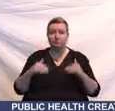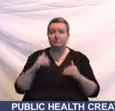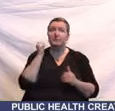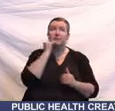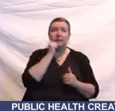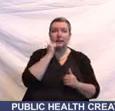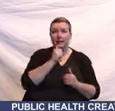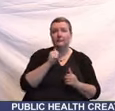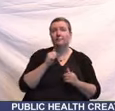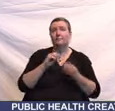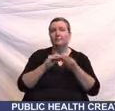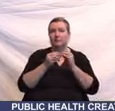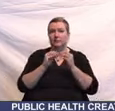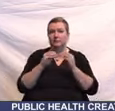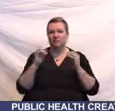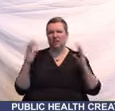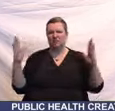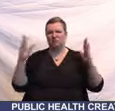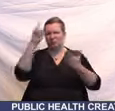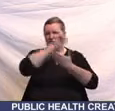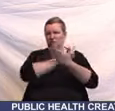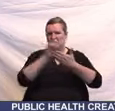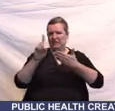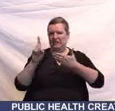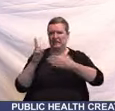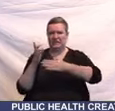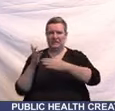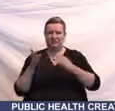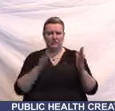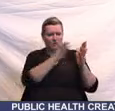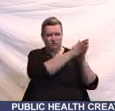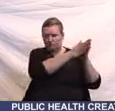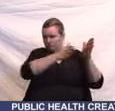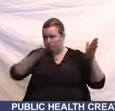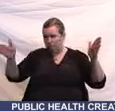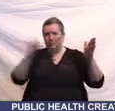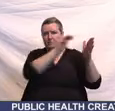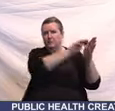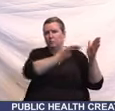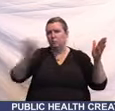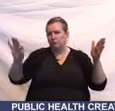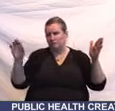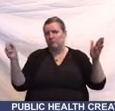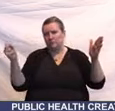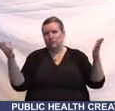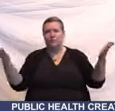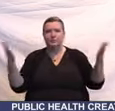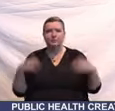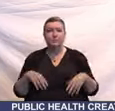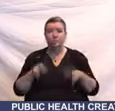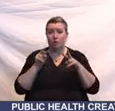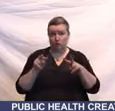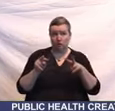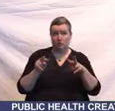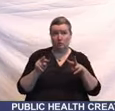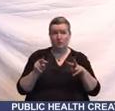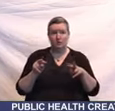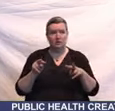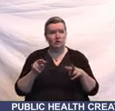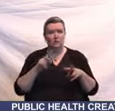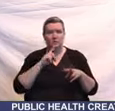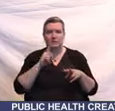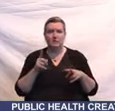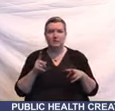numbers going back across to last Tuesday. The numbers themselves, if you just spend a minute looking at them, they need very little